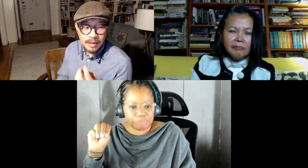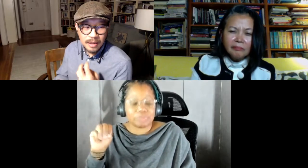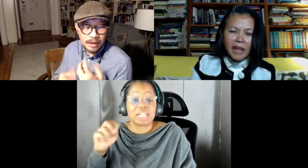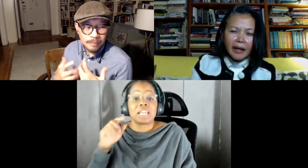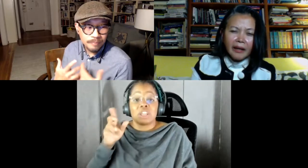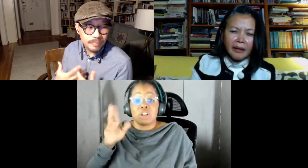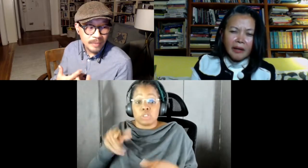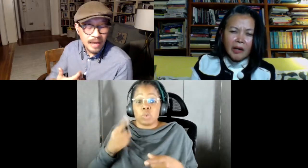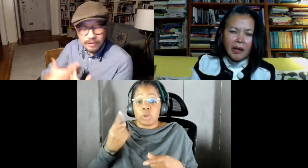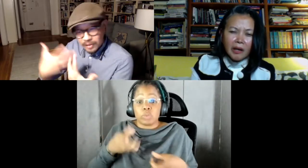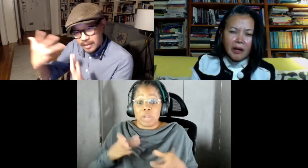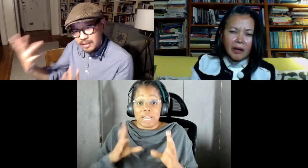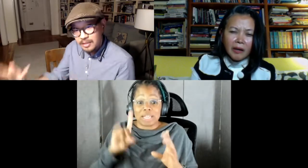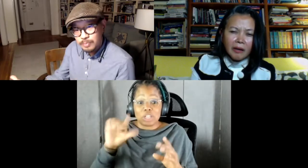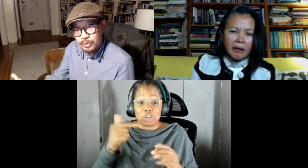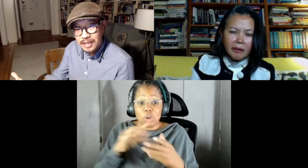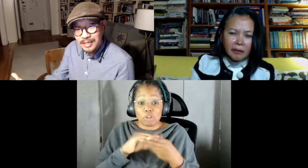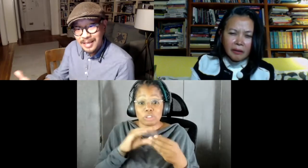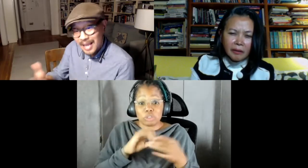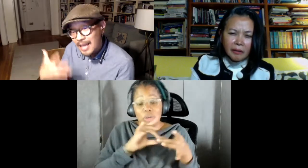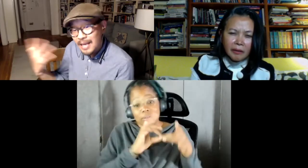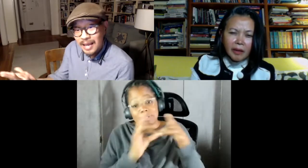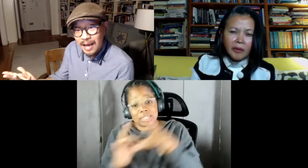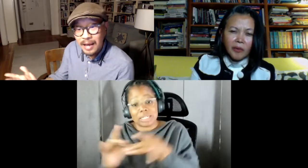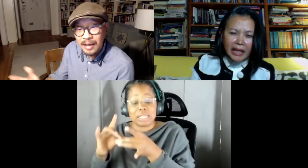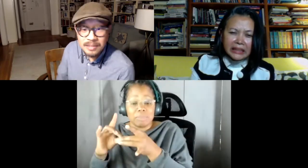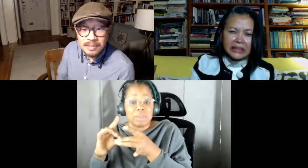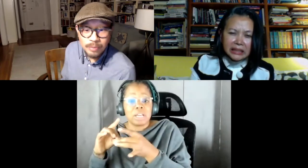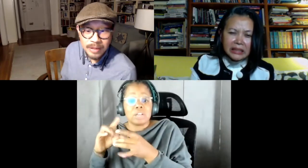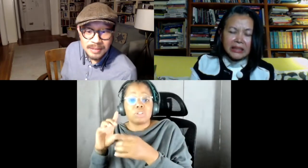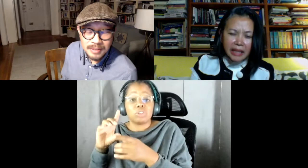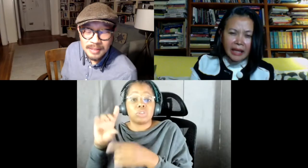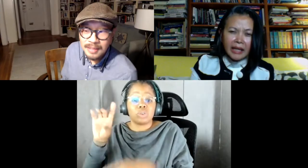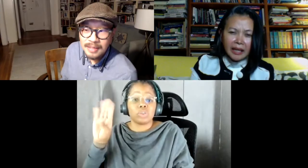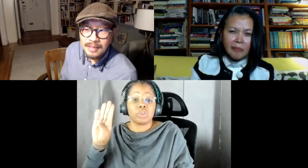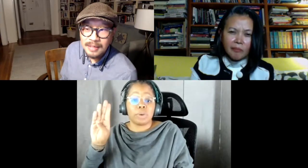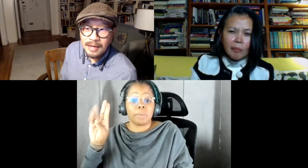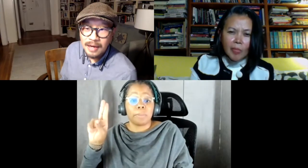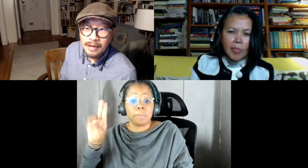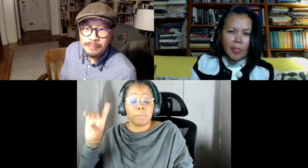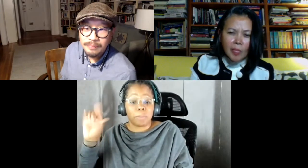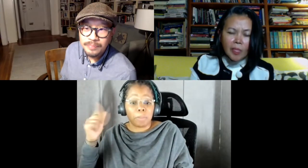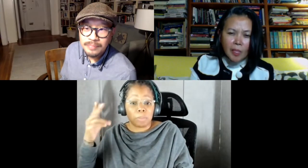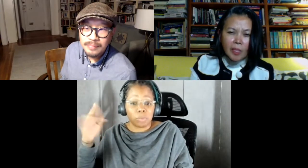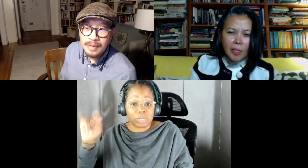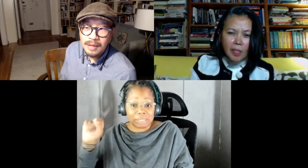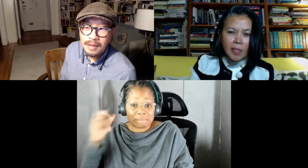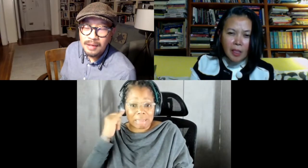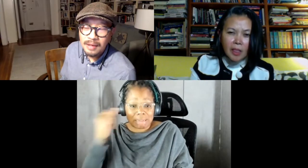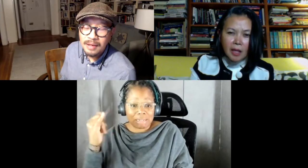story kind of led to this Buddhist idea and AI in some ways. Yeah.